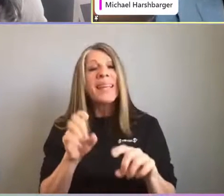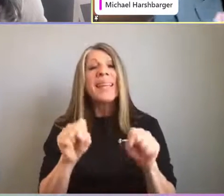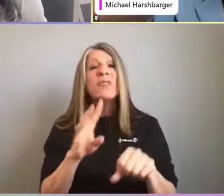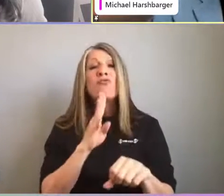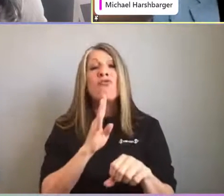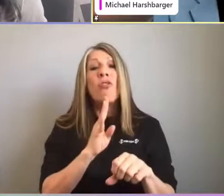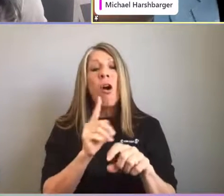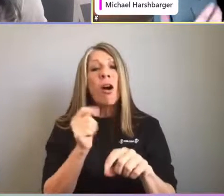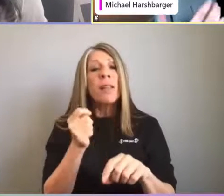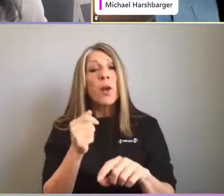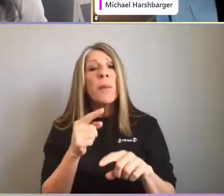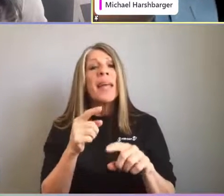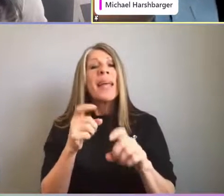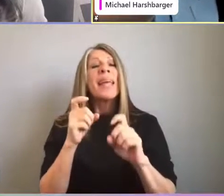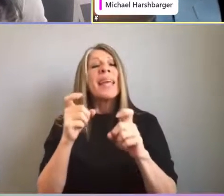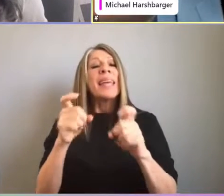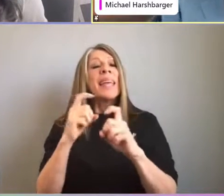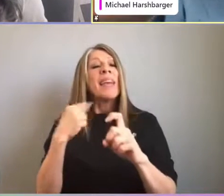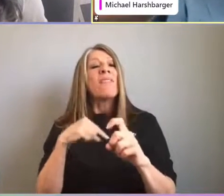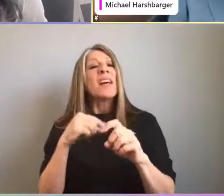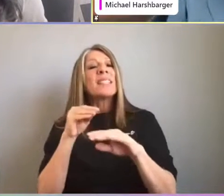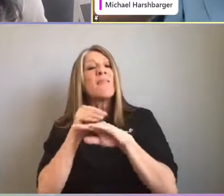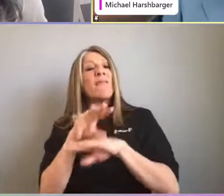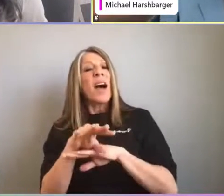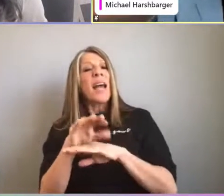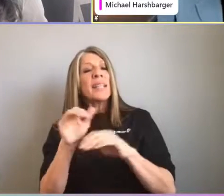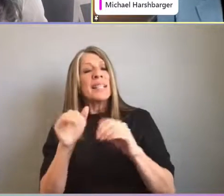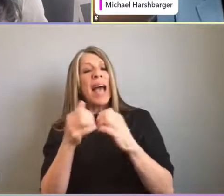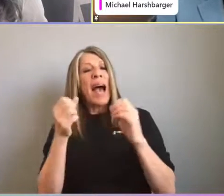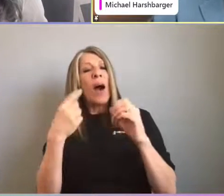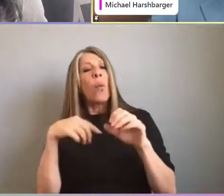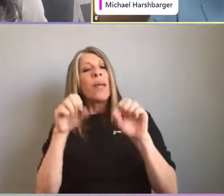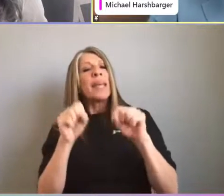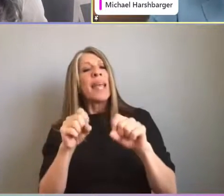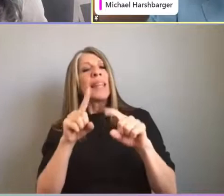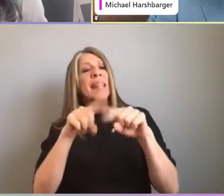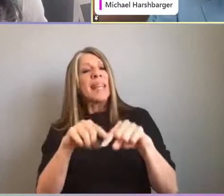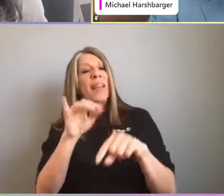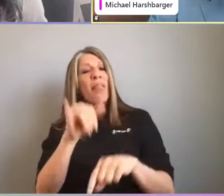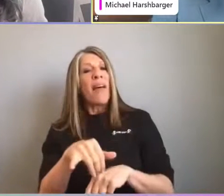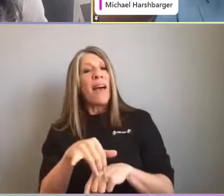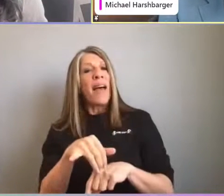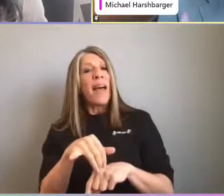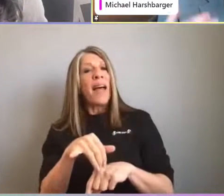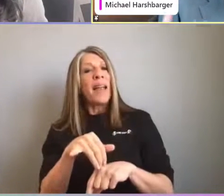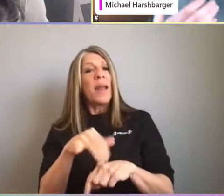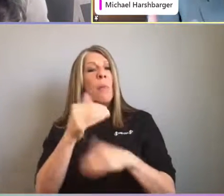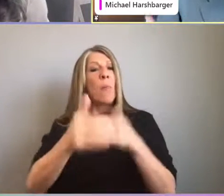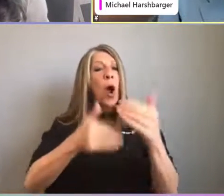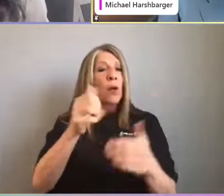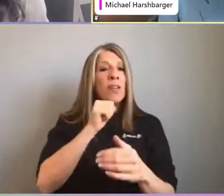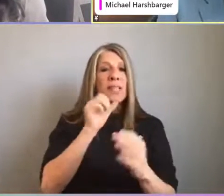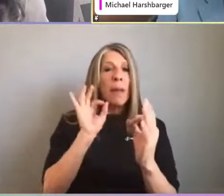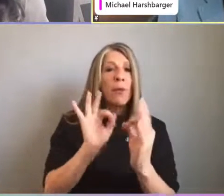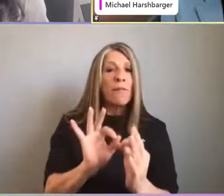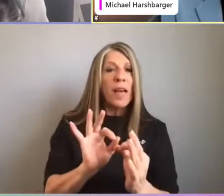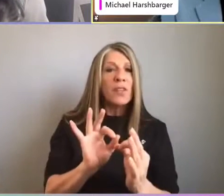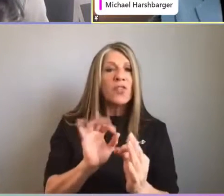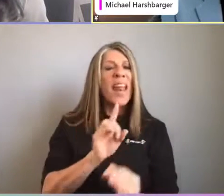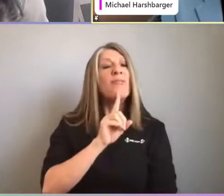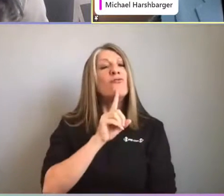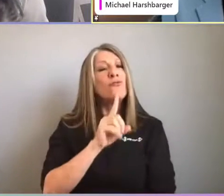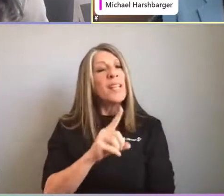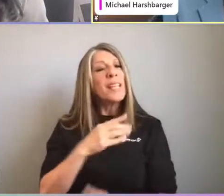about and give us advice on how we can lean on that progress versus perfection and take more joy in